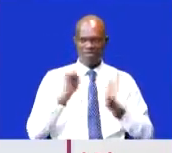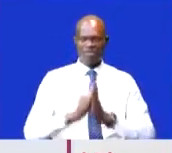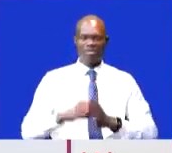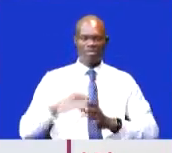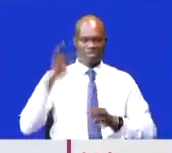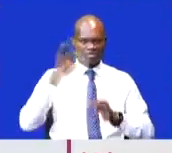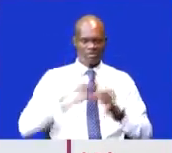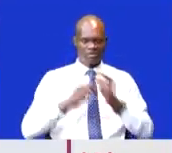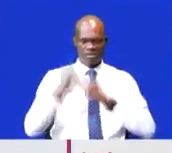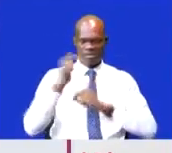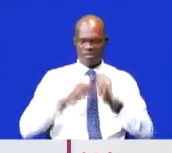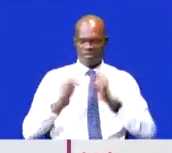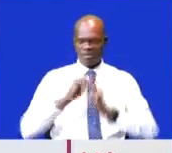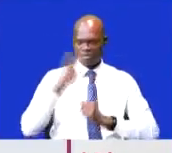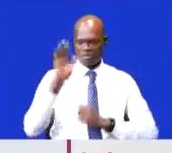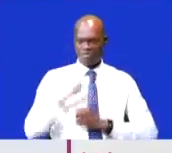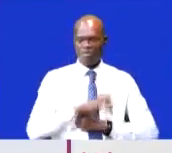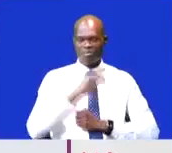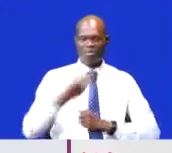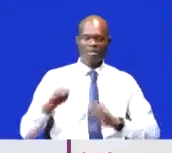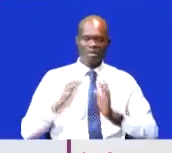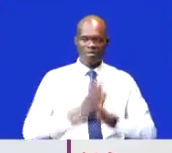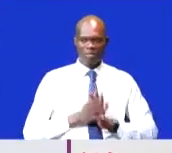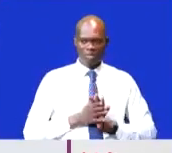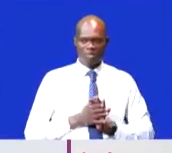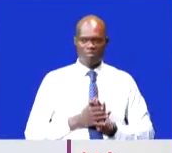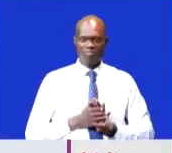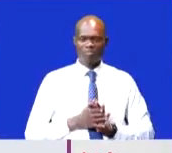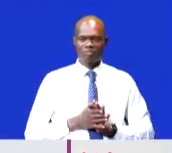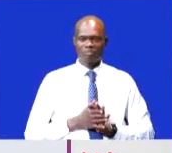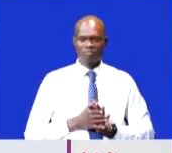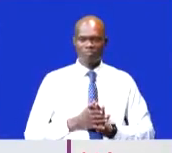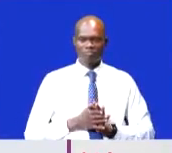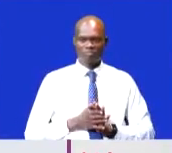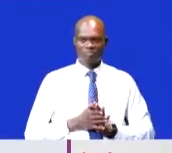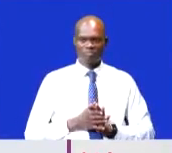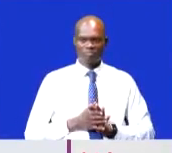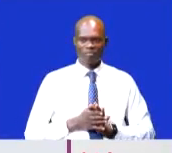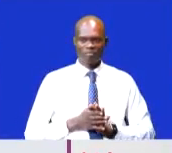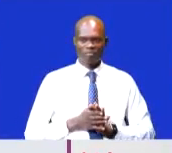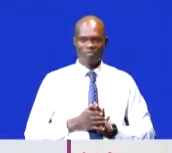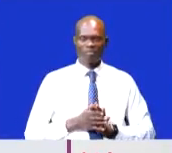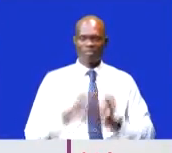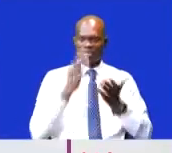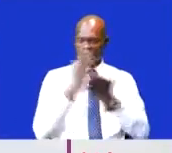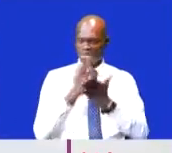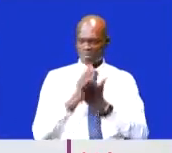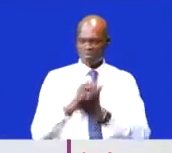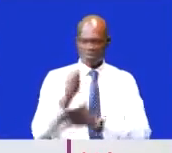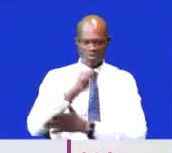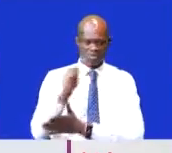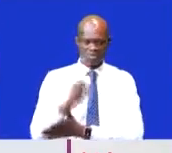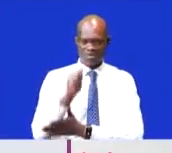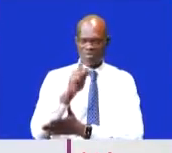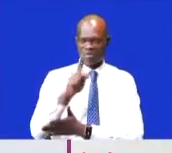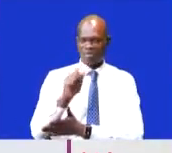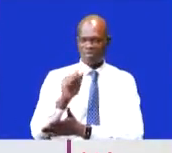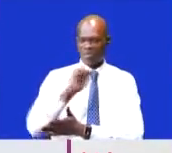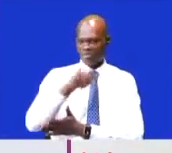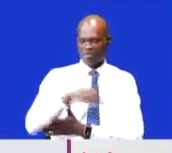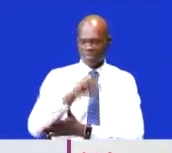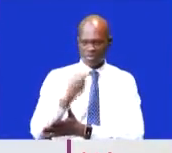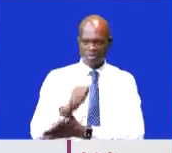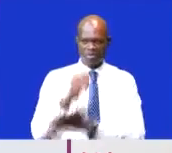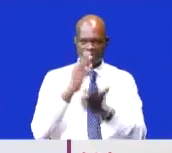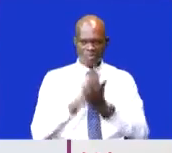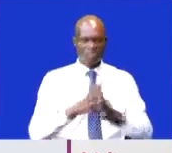parliament. I run a city and I know problems. When Governor Sakaja tries to correct things, Gachagua